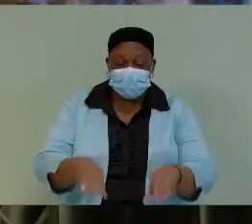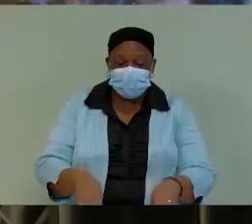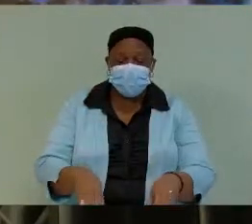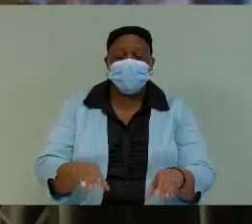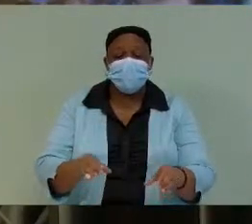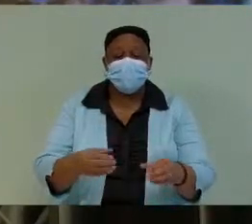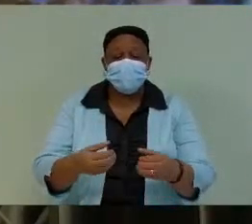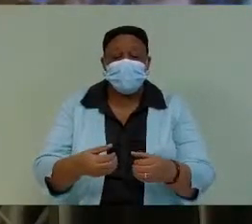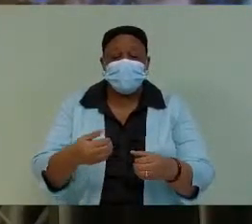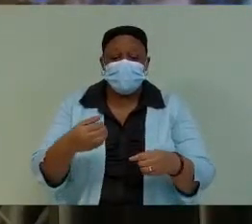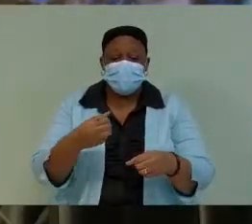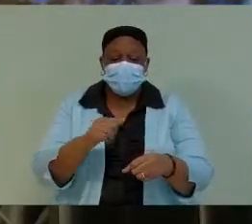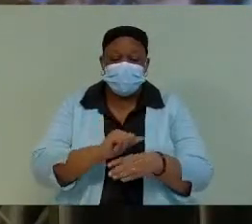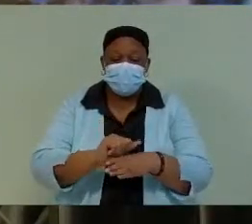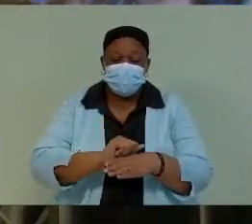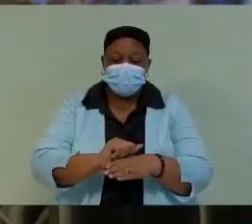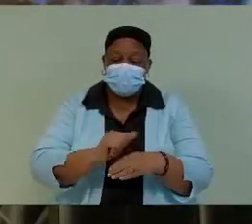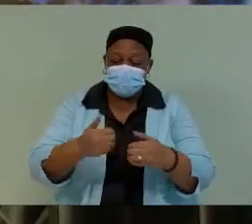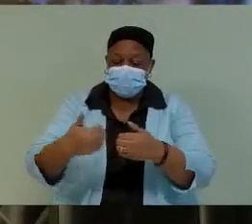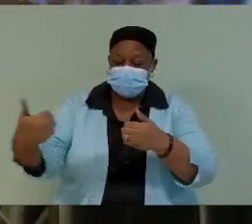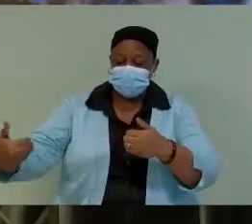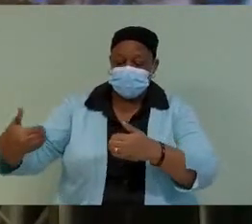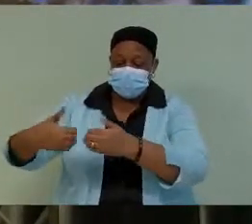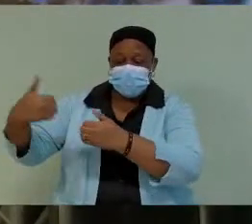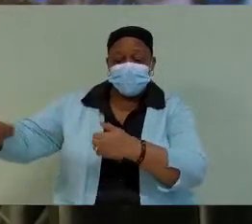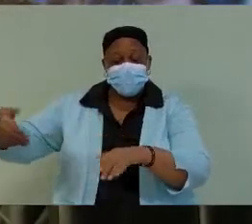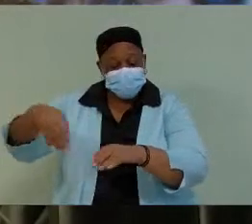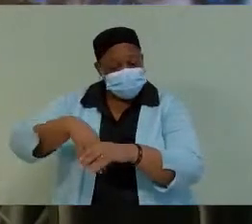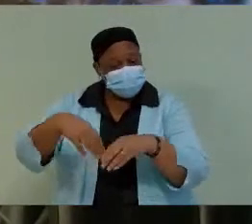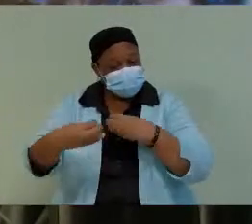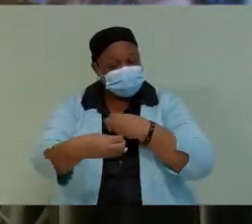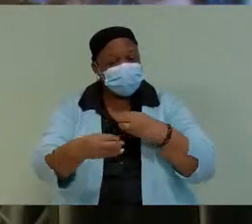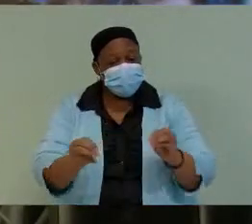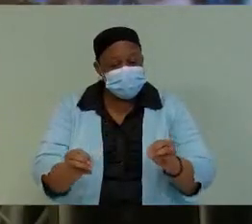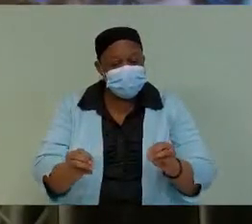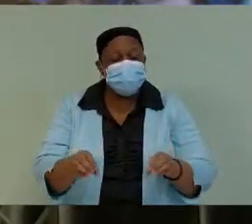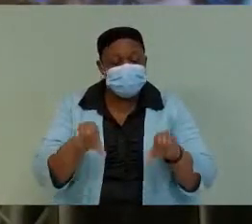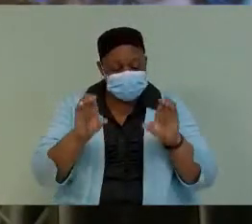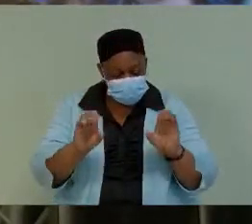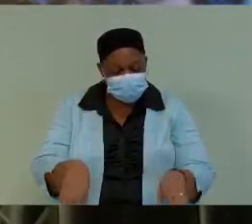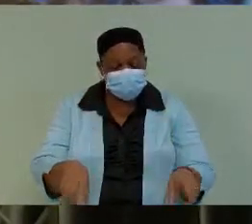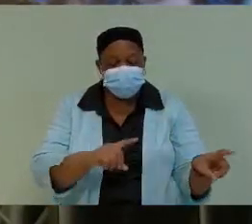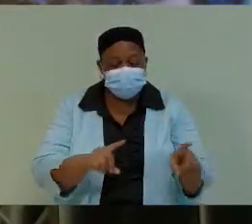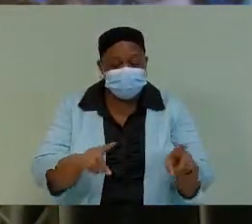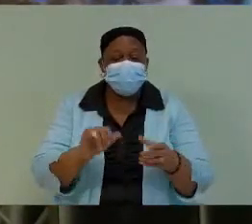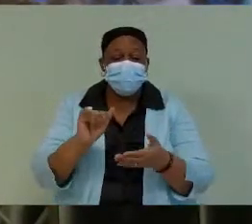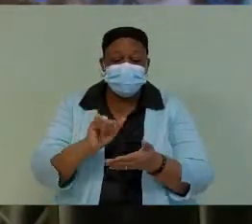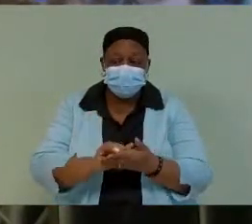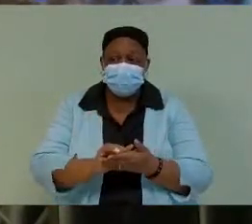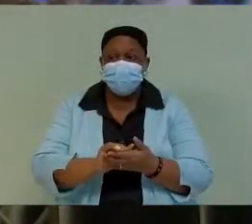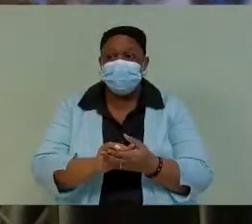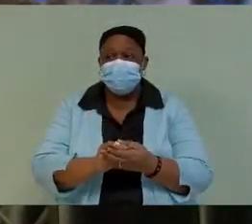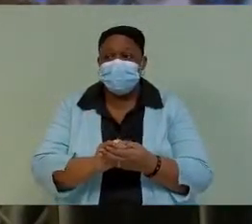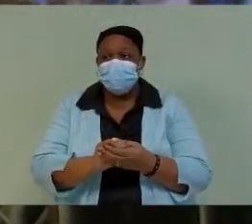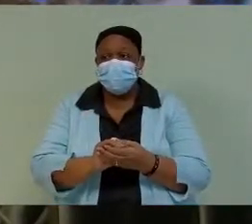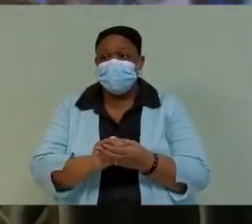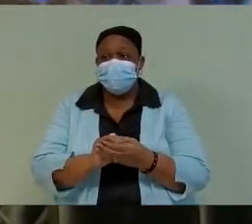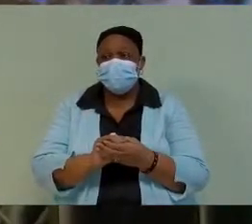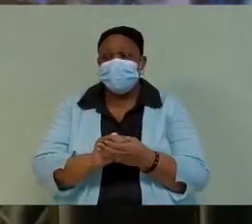practicing social and physical distancing in accordance with these regulations, it may operate.